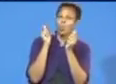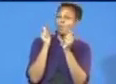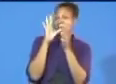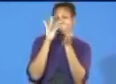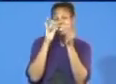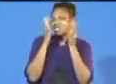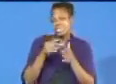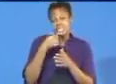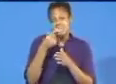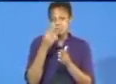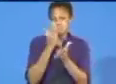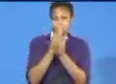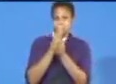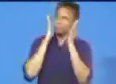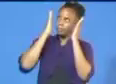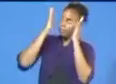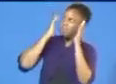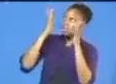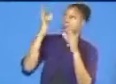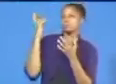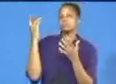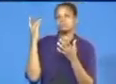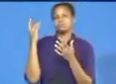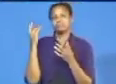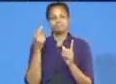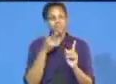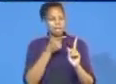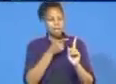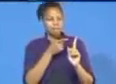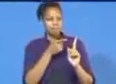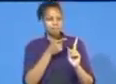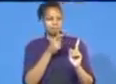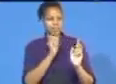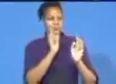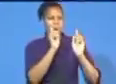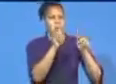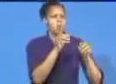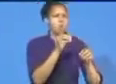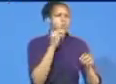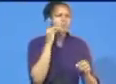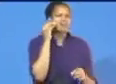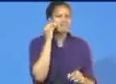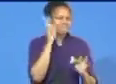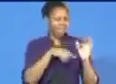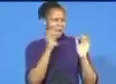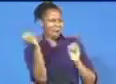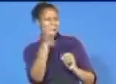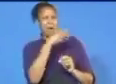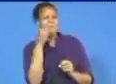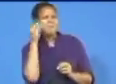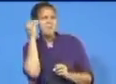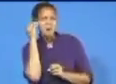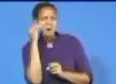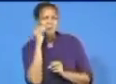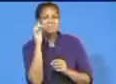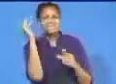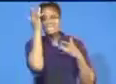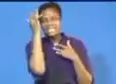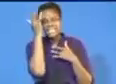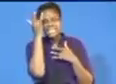here. So he's going home, but he can't go home a leper. His rage can't